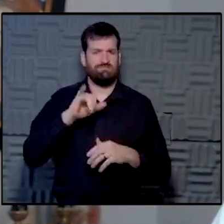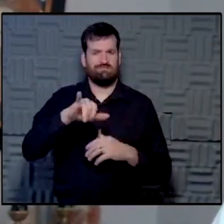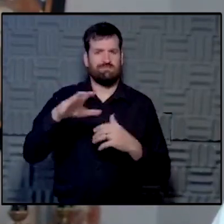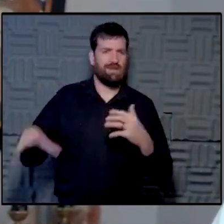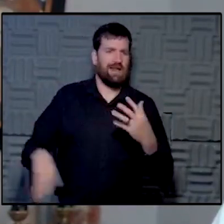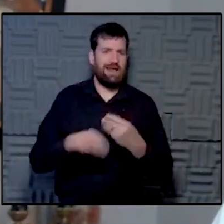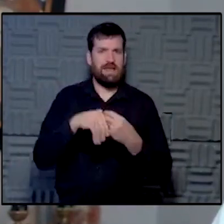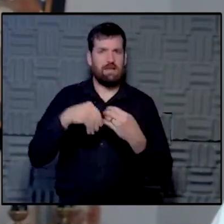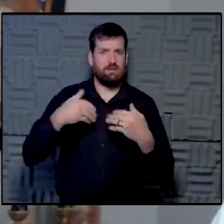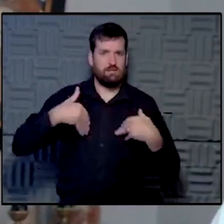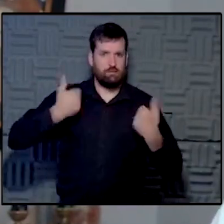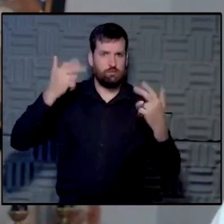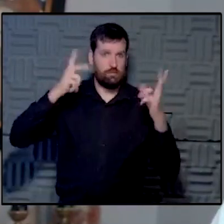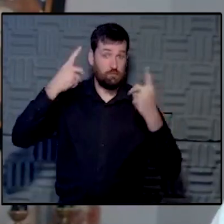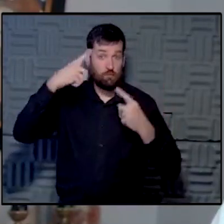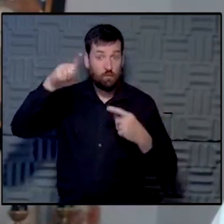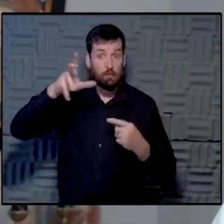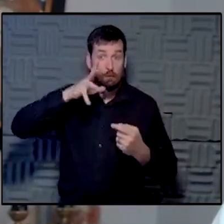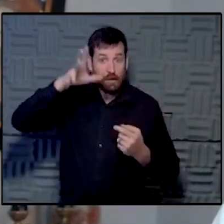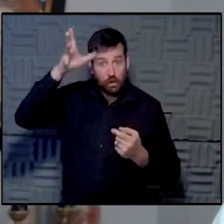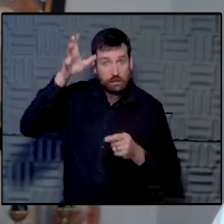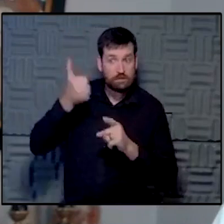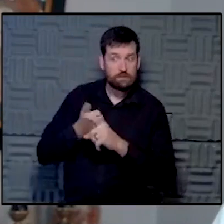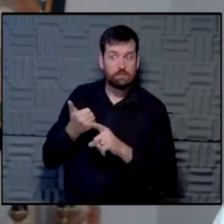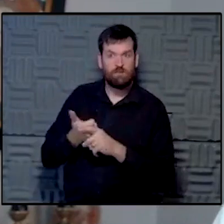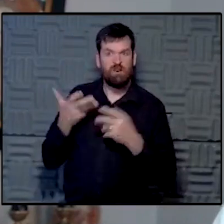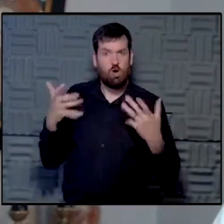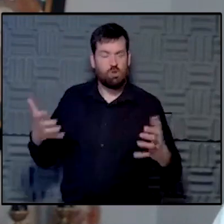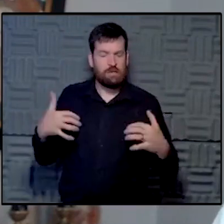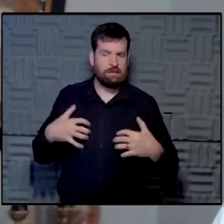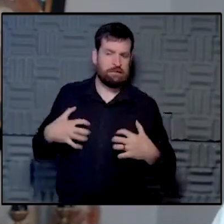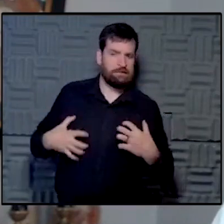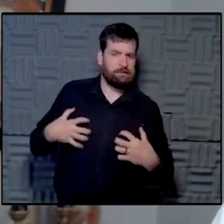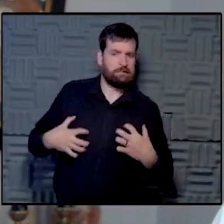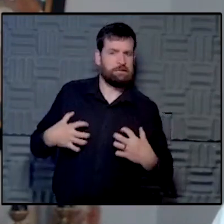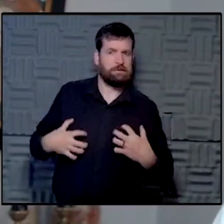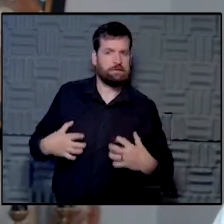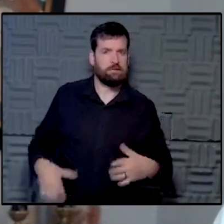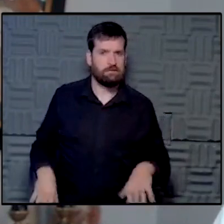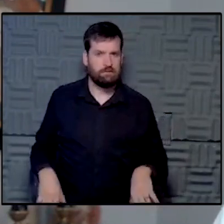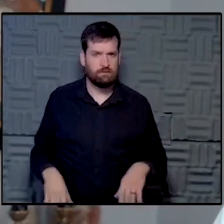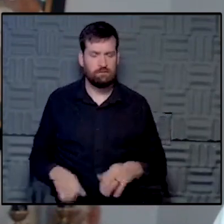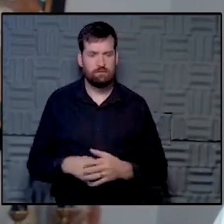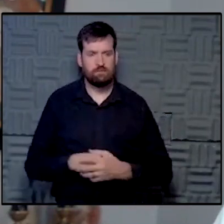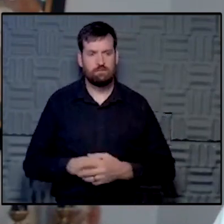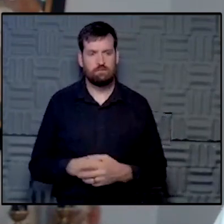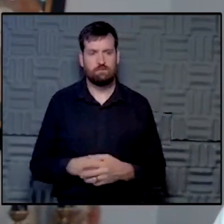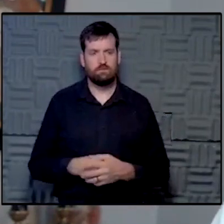do in terms of parents that were already kind of hesitant and putting more people out to possibly getting this shot?